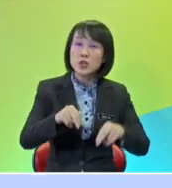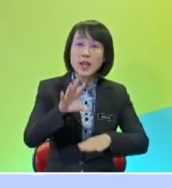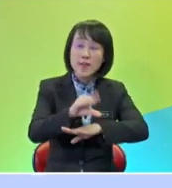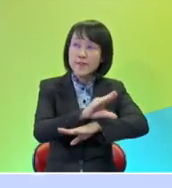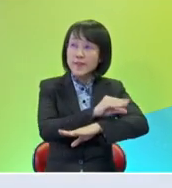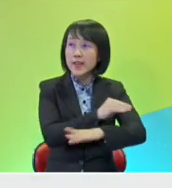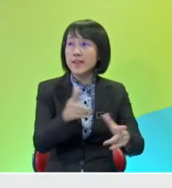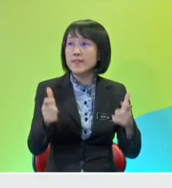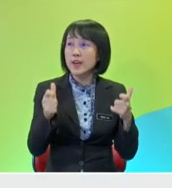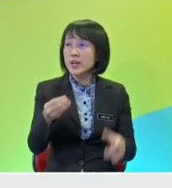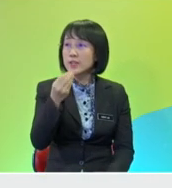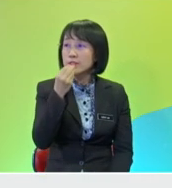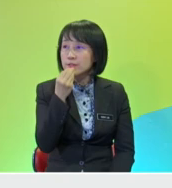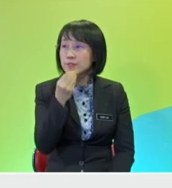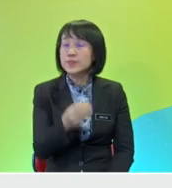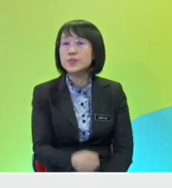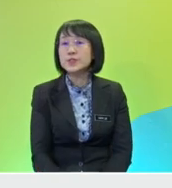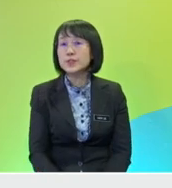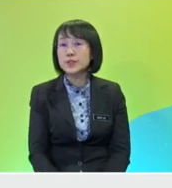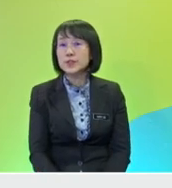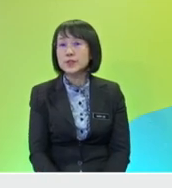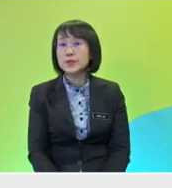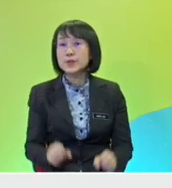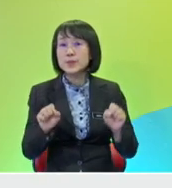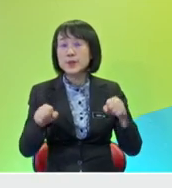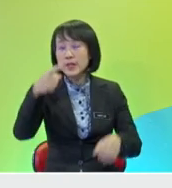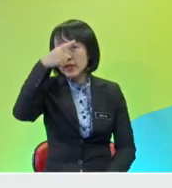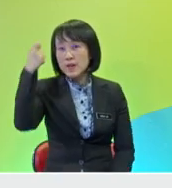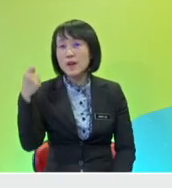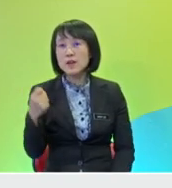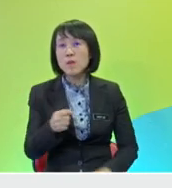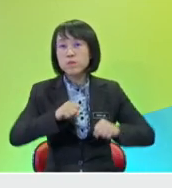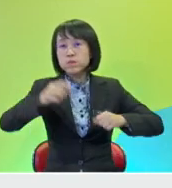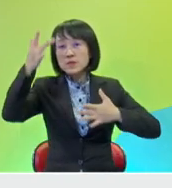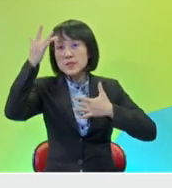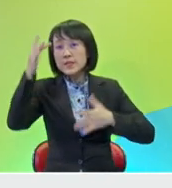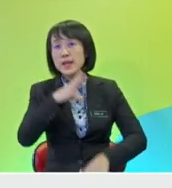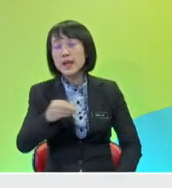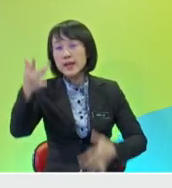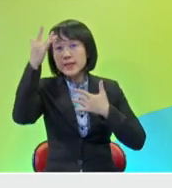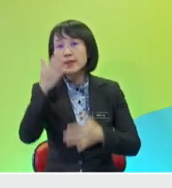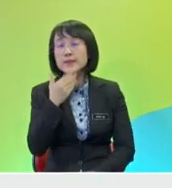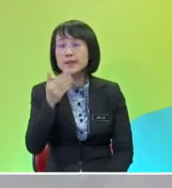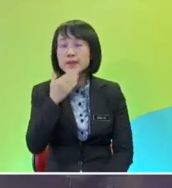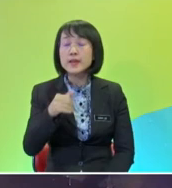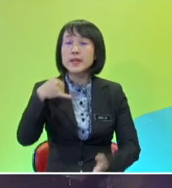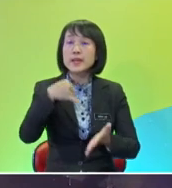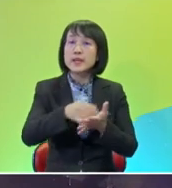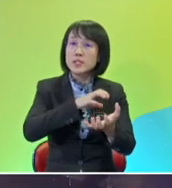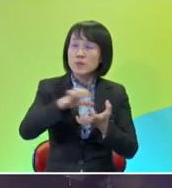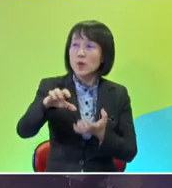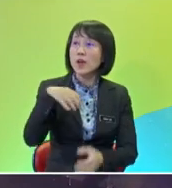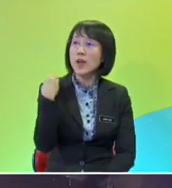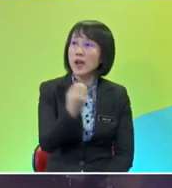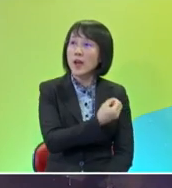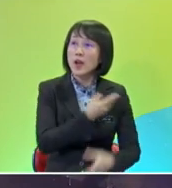food can make you suffer from obesity and diabetes. It spoils your diet. Thank you, Jemima. I think